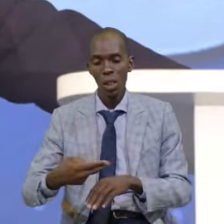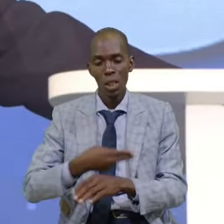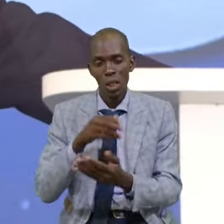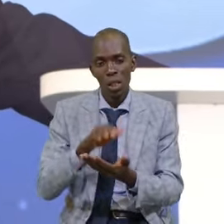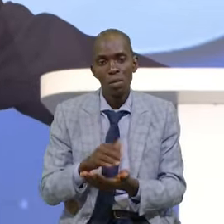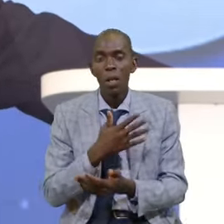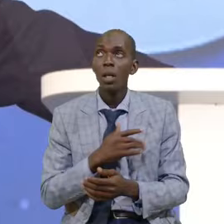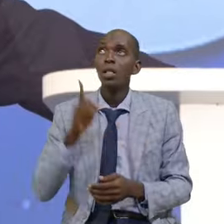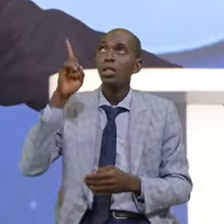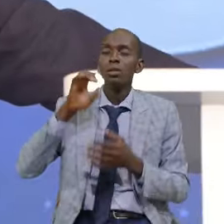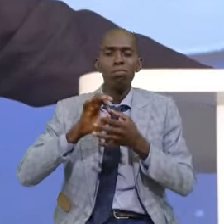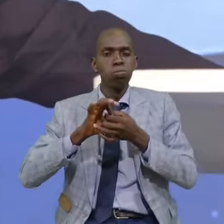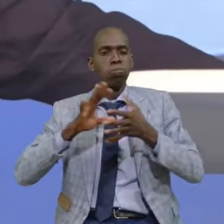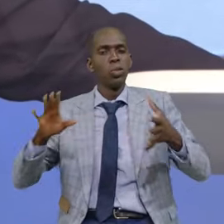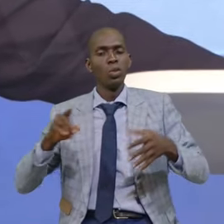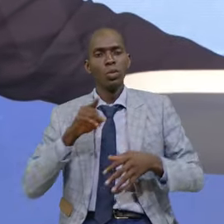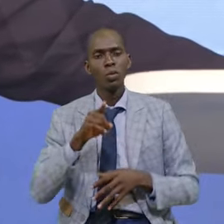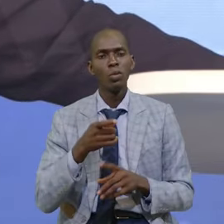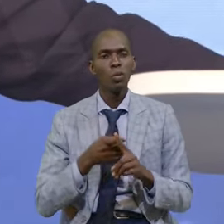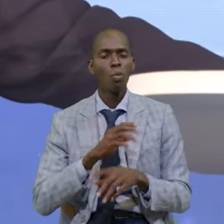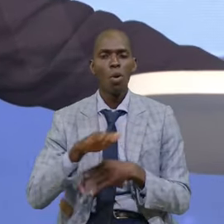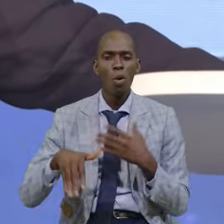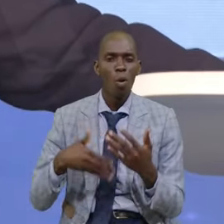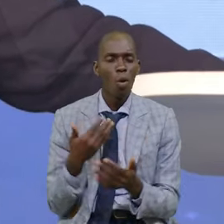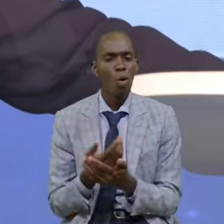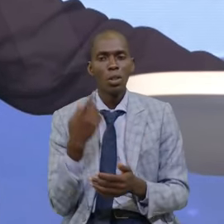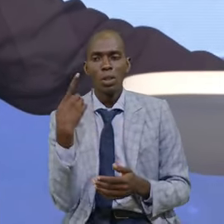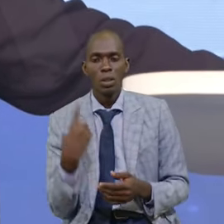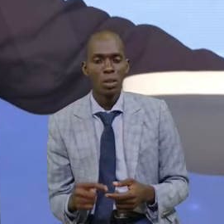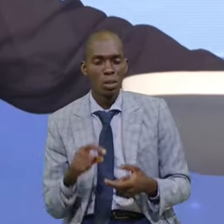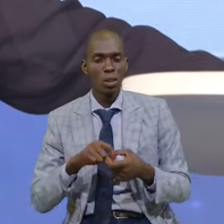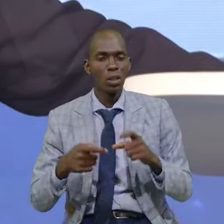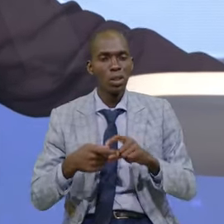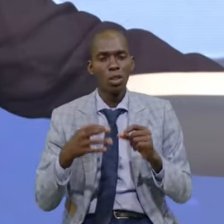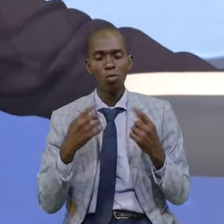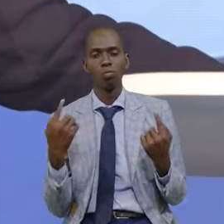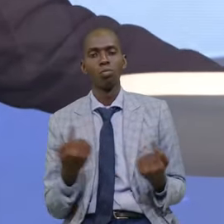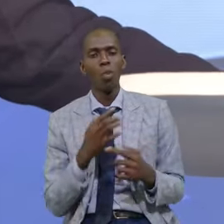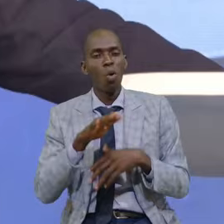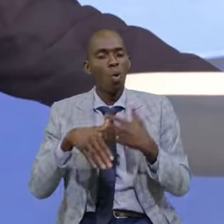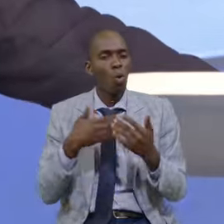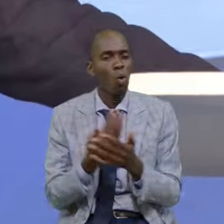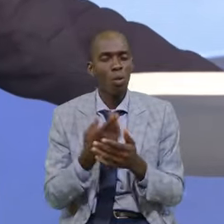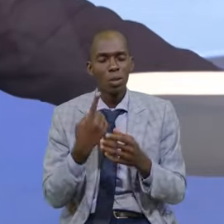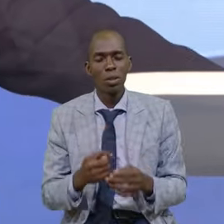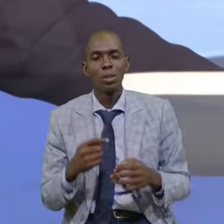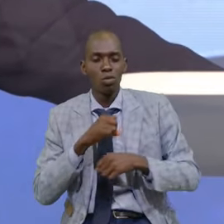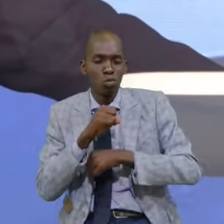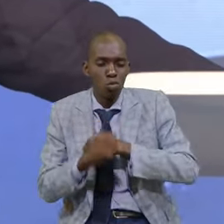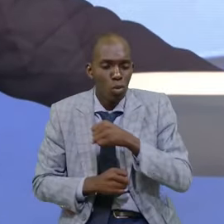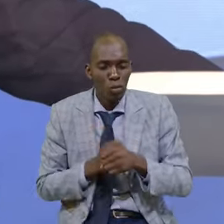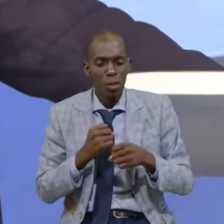you from all the chains of sin, all the suffering, all the shackles, He makes